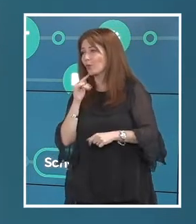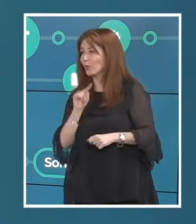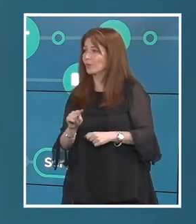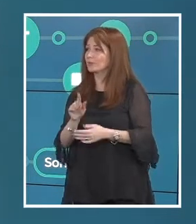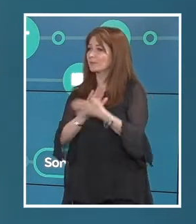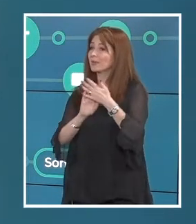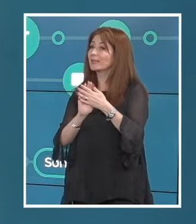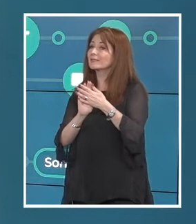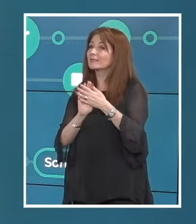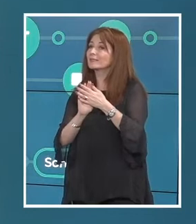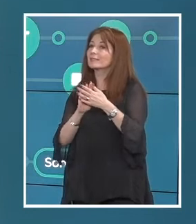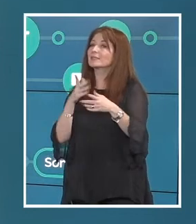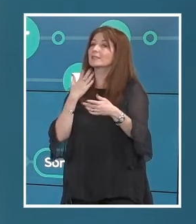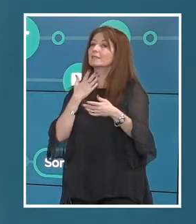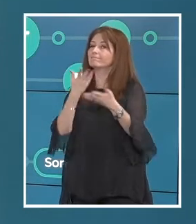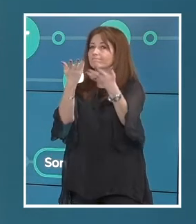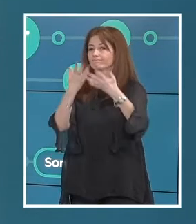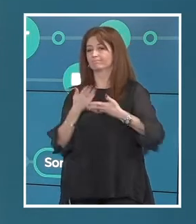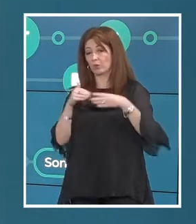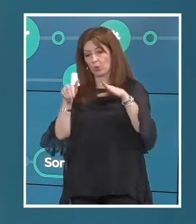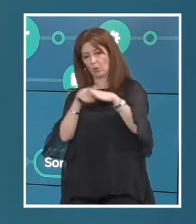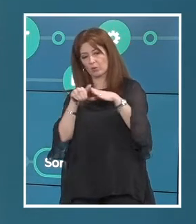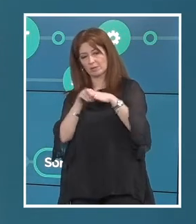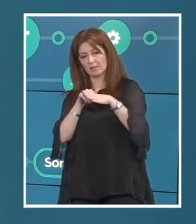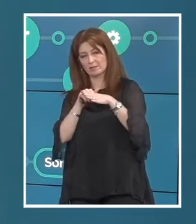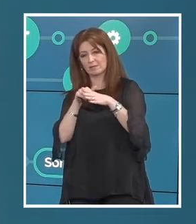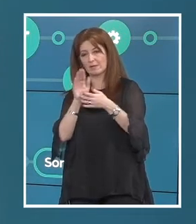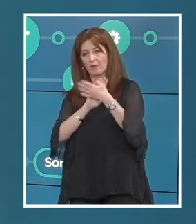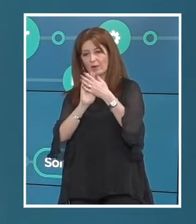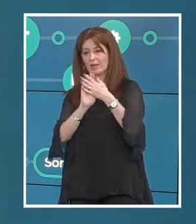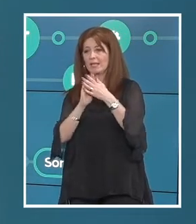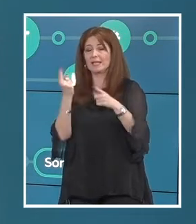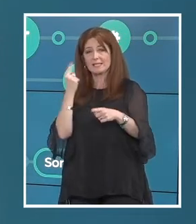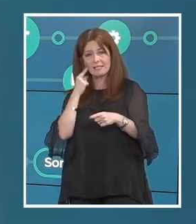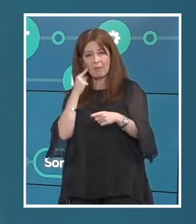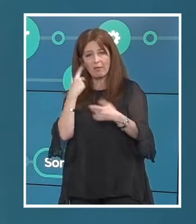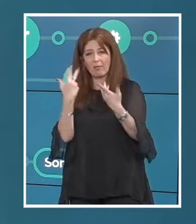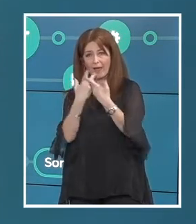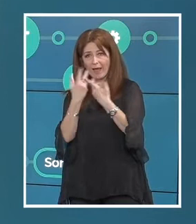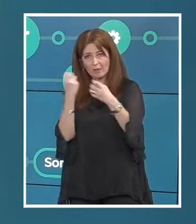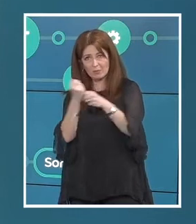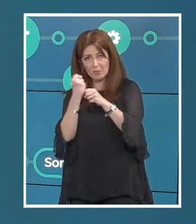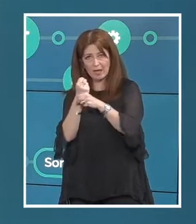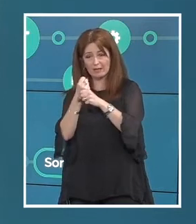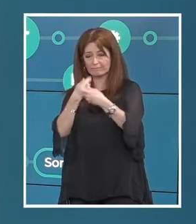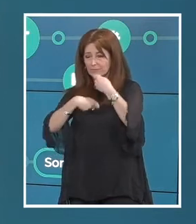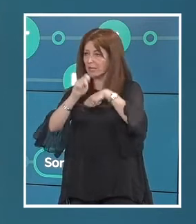people to give us this content, and we just want to provide simple guidance as well, how to make their content accessible.